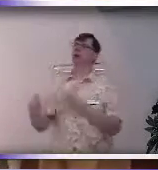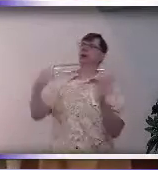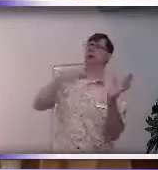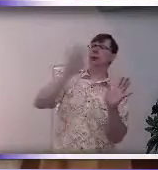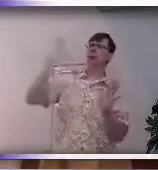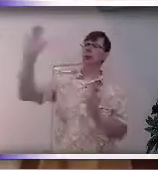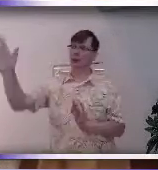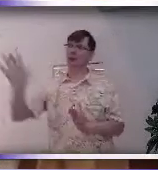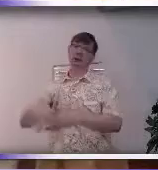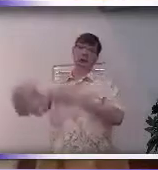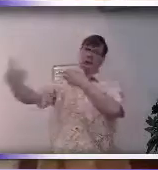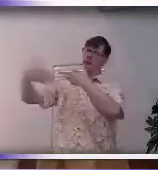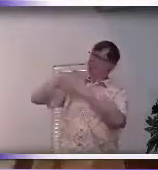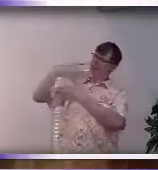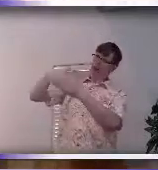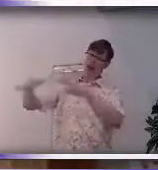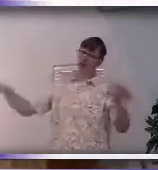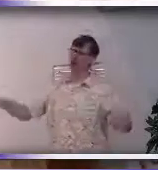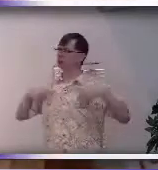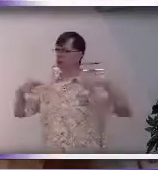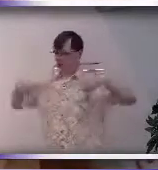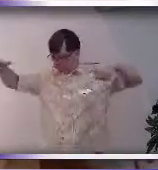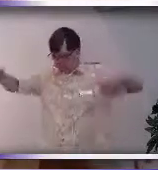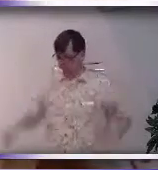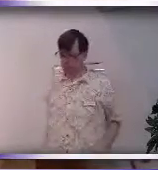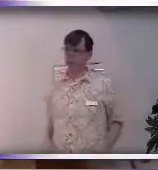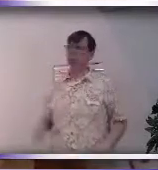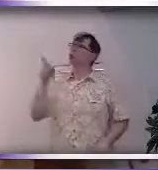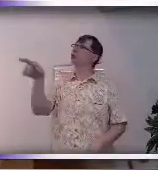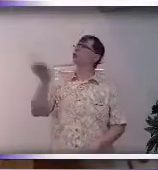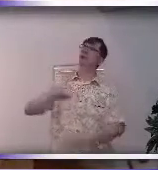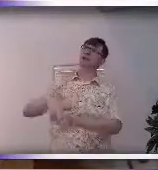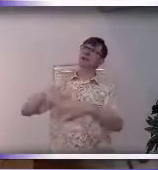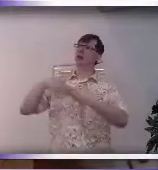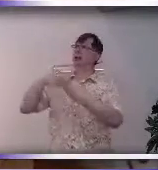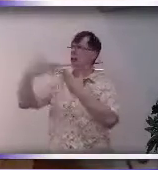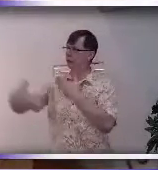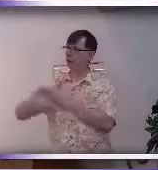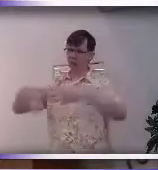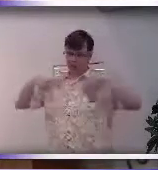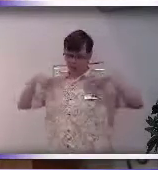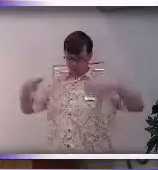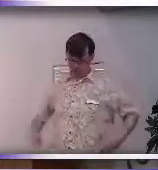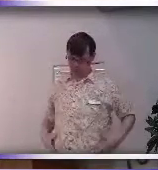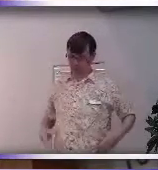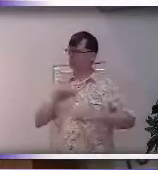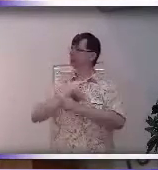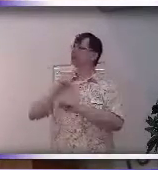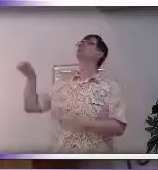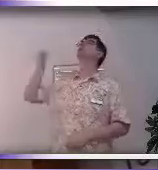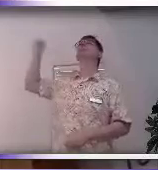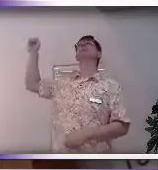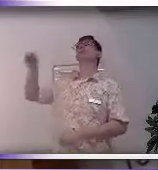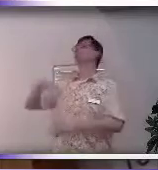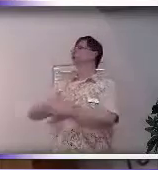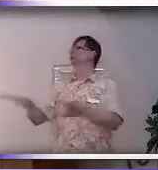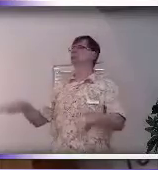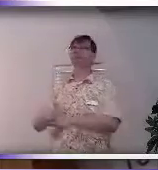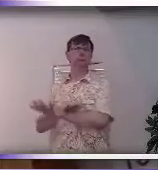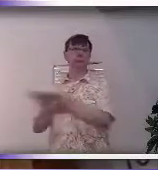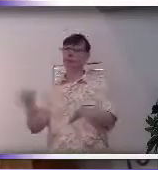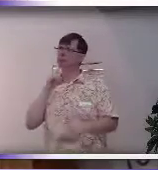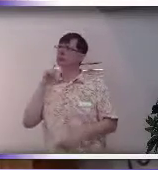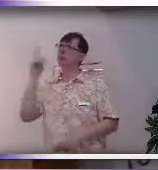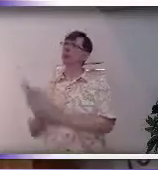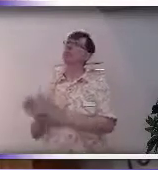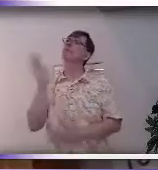you can get out of this thing called life, you can get out of your physical body, yes. You cannot get out of being you,